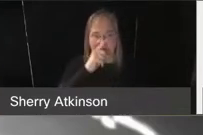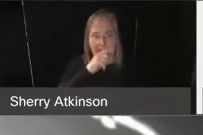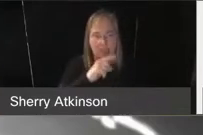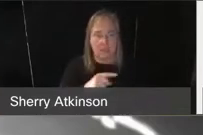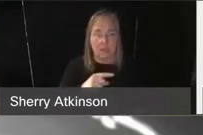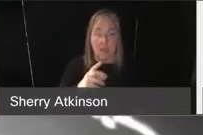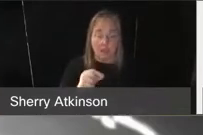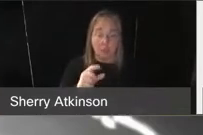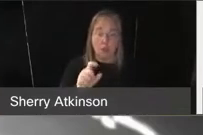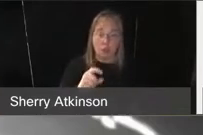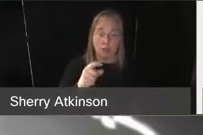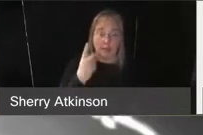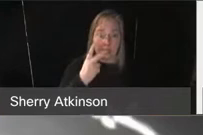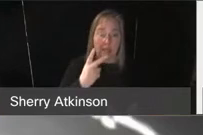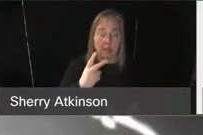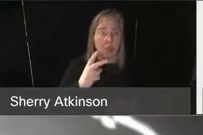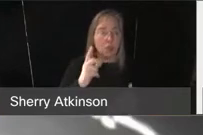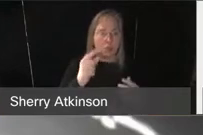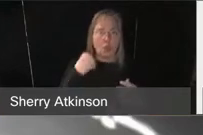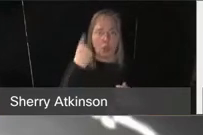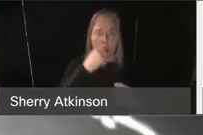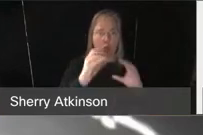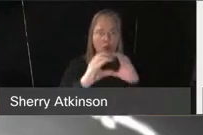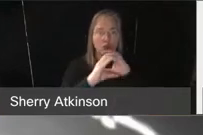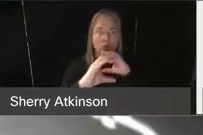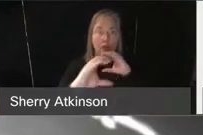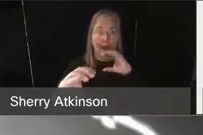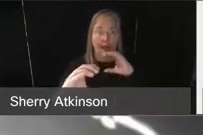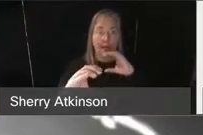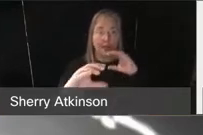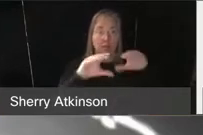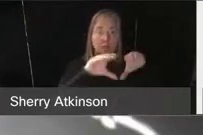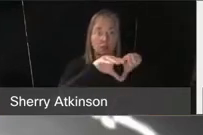really look straight, as I showed you in the pictures earlier.